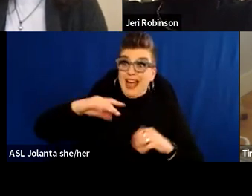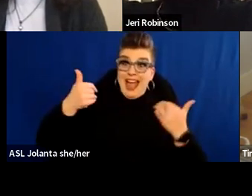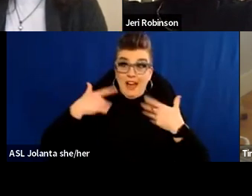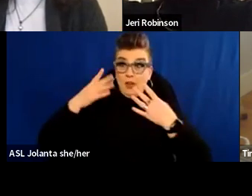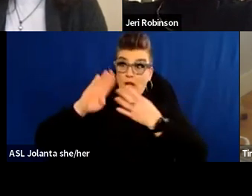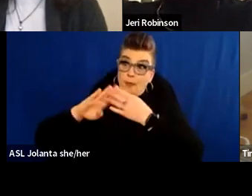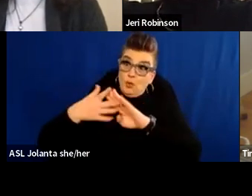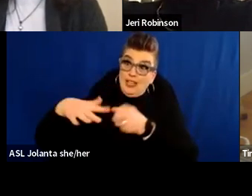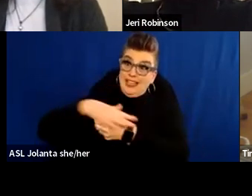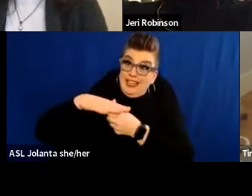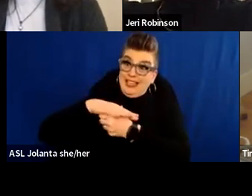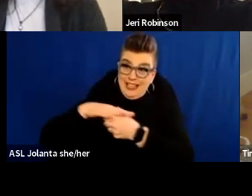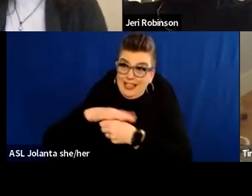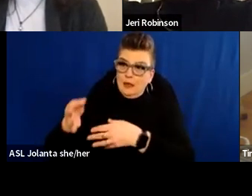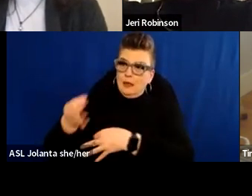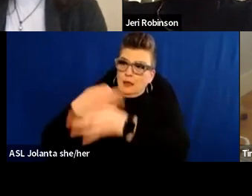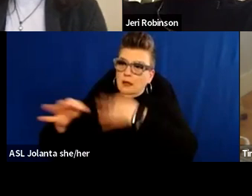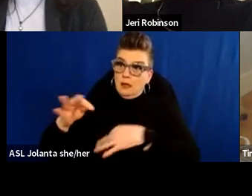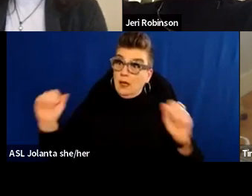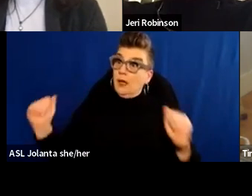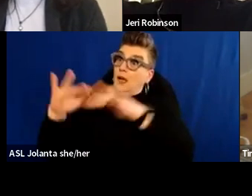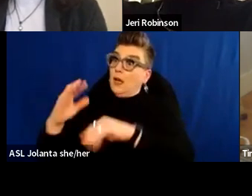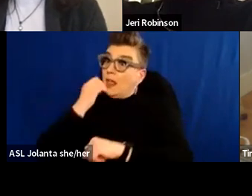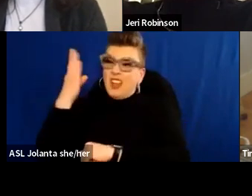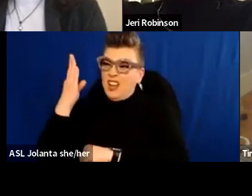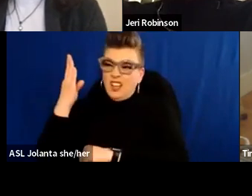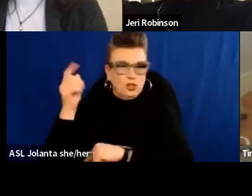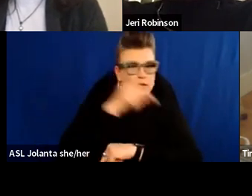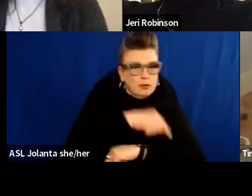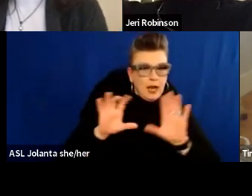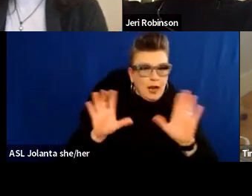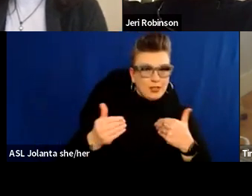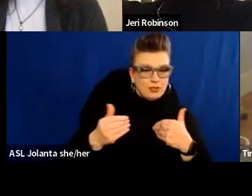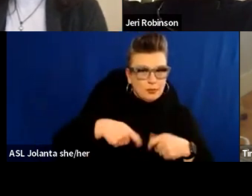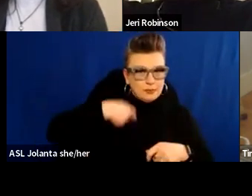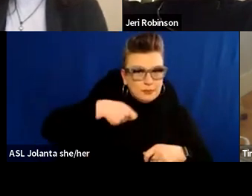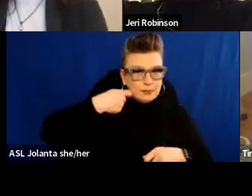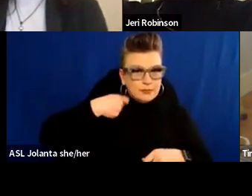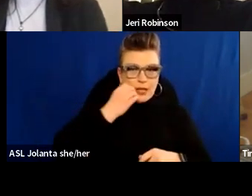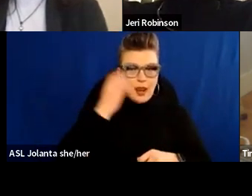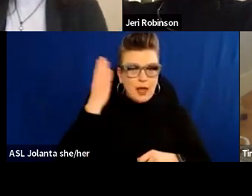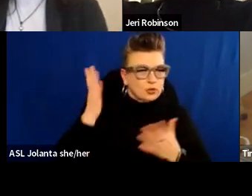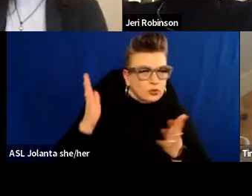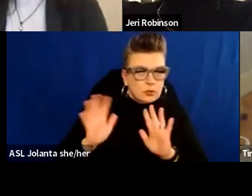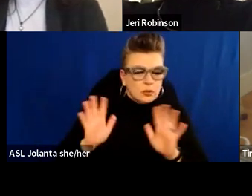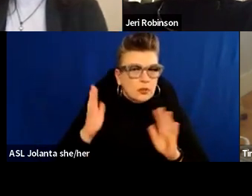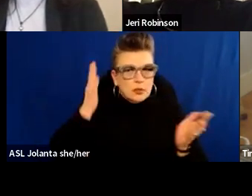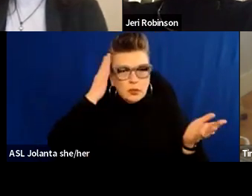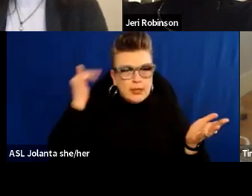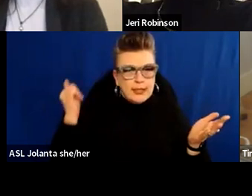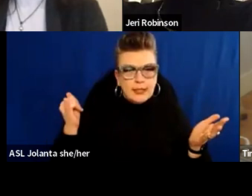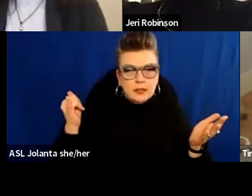lunch in their classroom and so it would be helpful to understand if there has been guidance given to